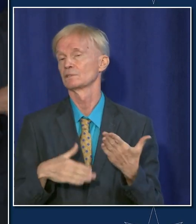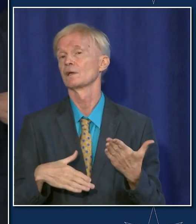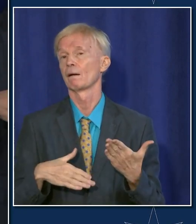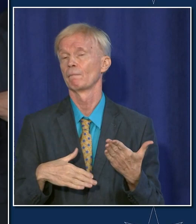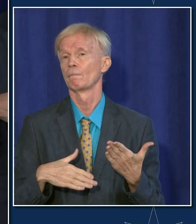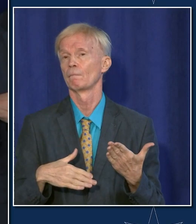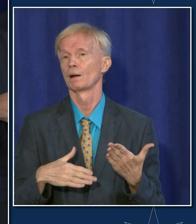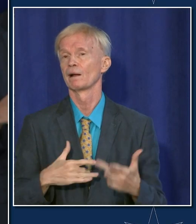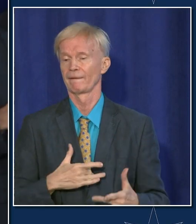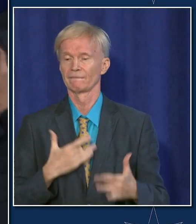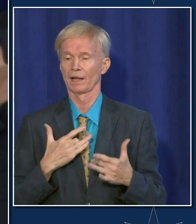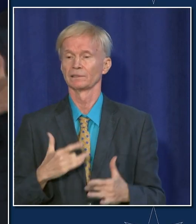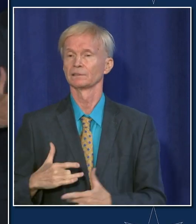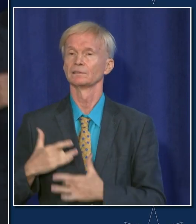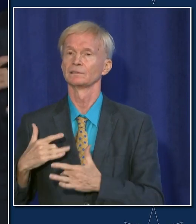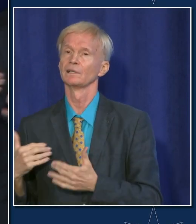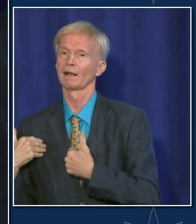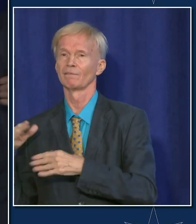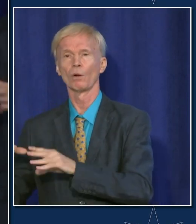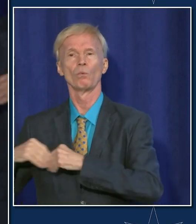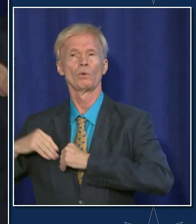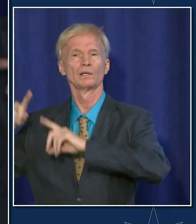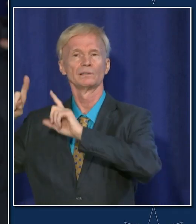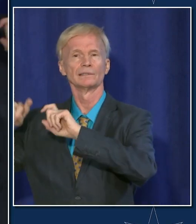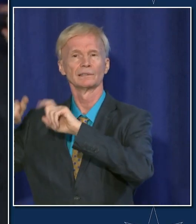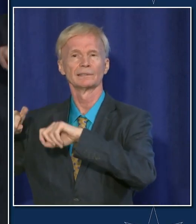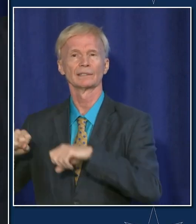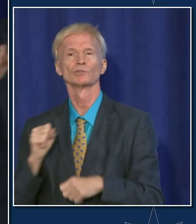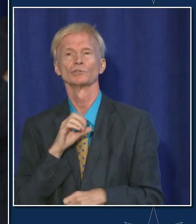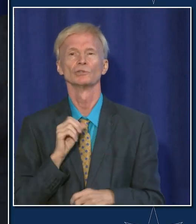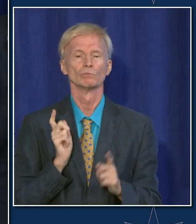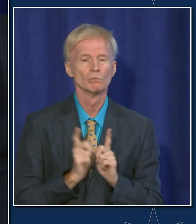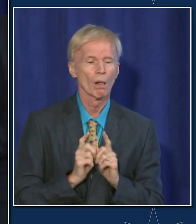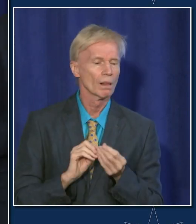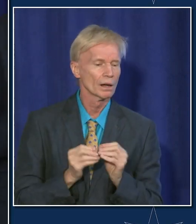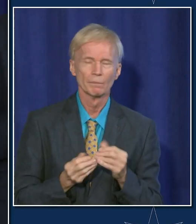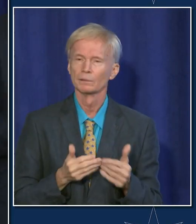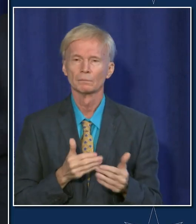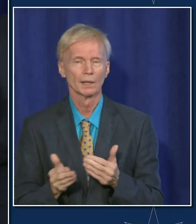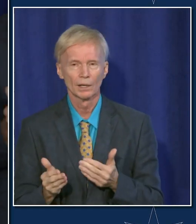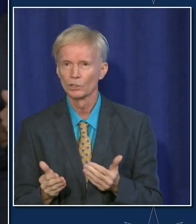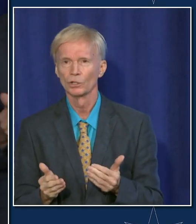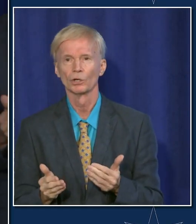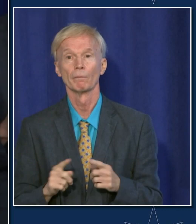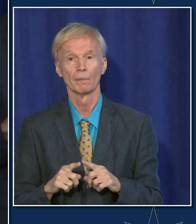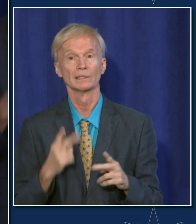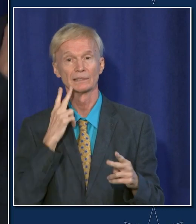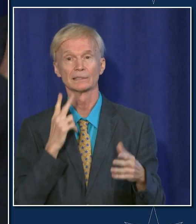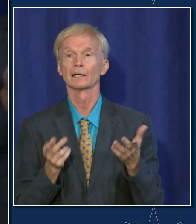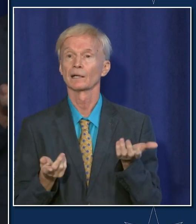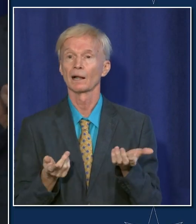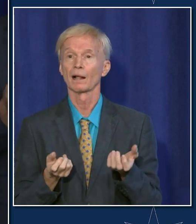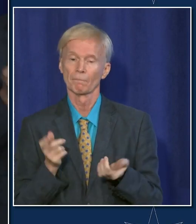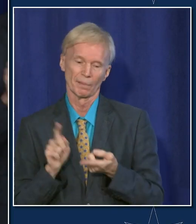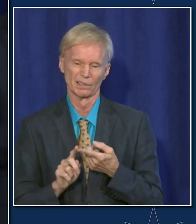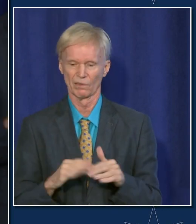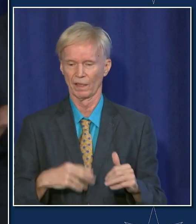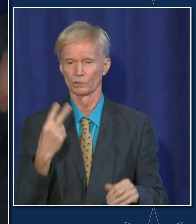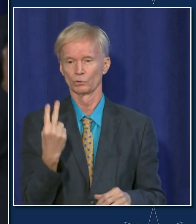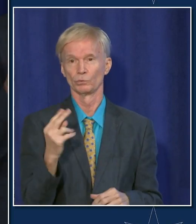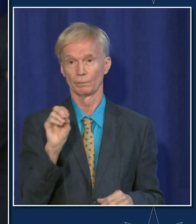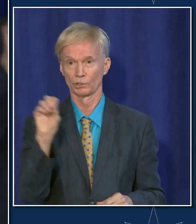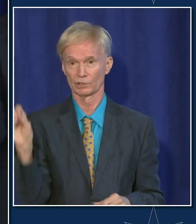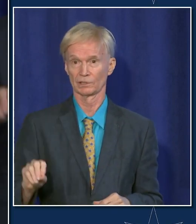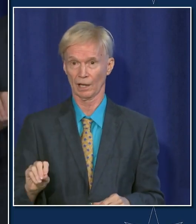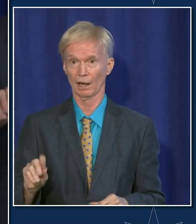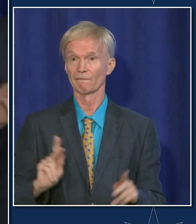been providing some testing. There's interim results, small number, but we've been seeing really a minority of people, less than 2%, attending